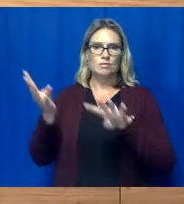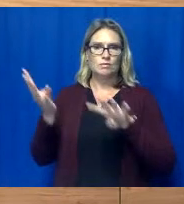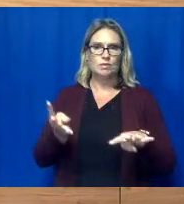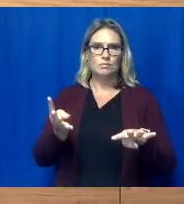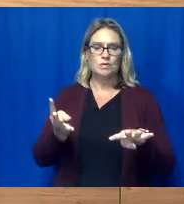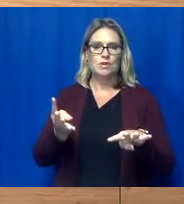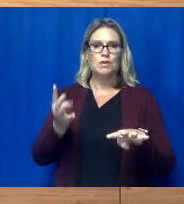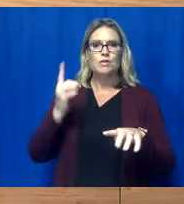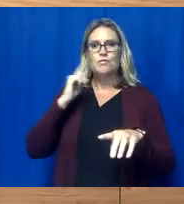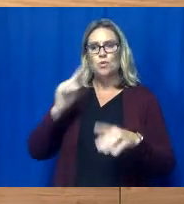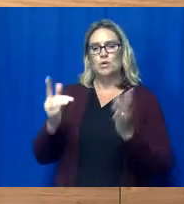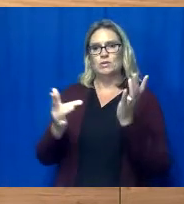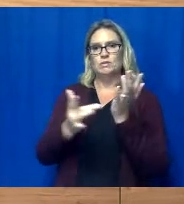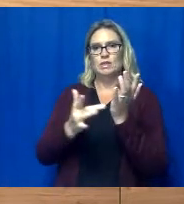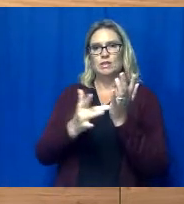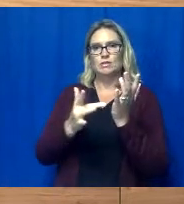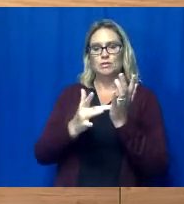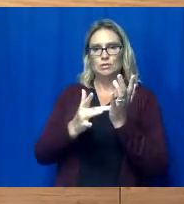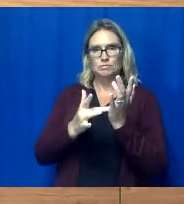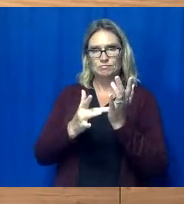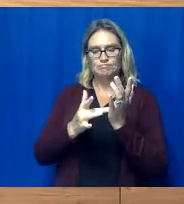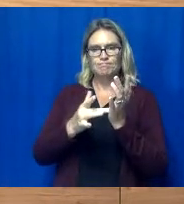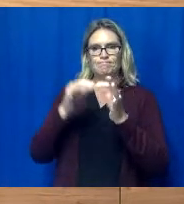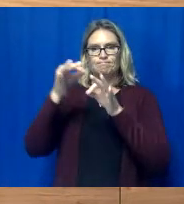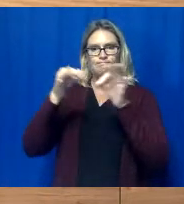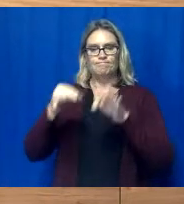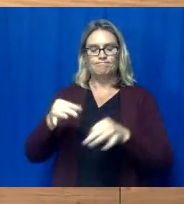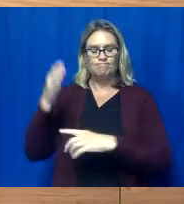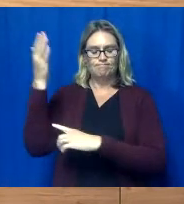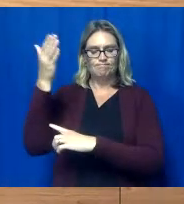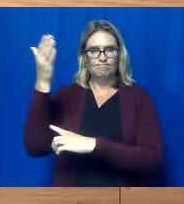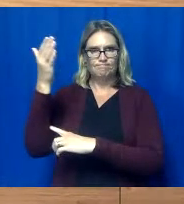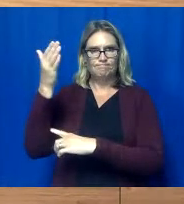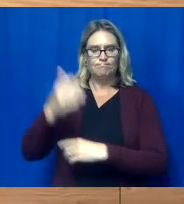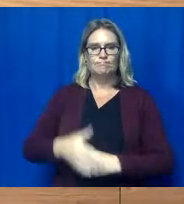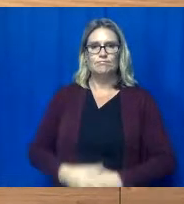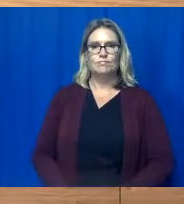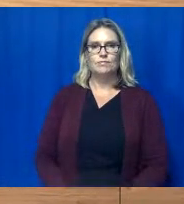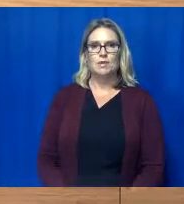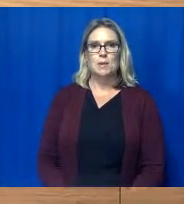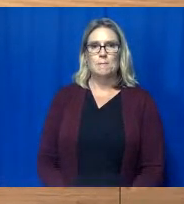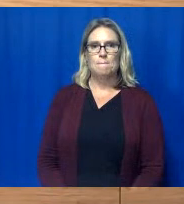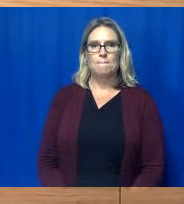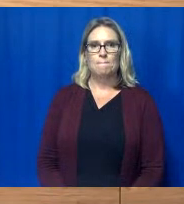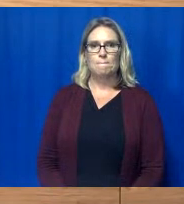à cette mise à jour, puis notre séance